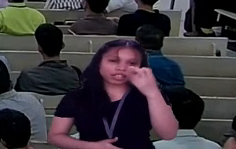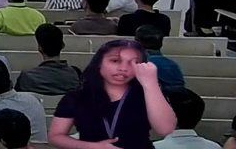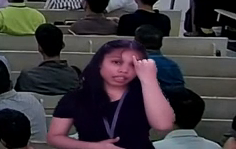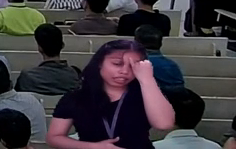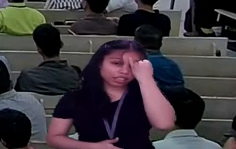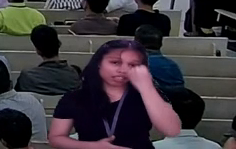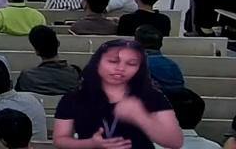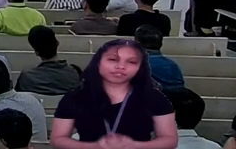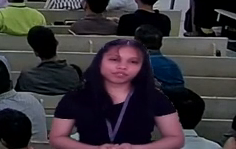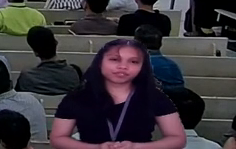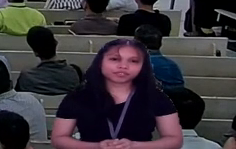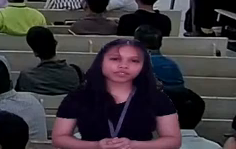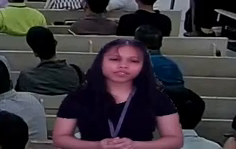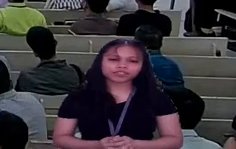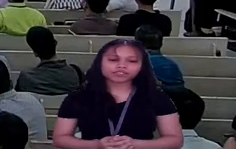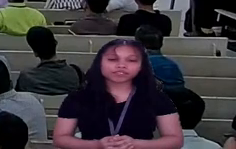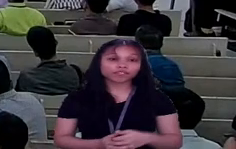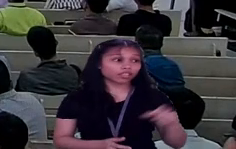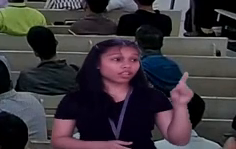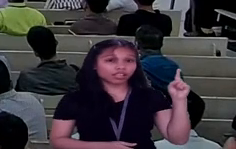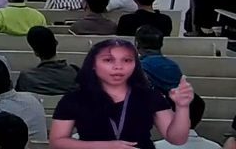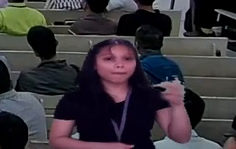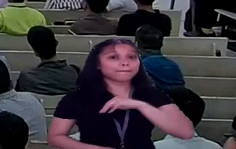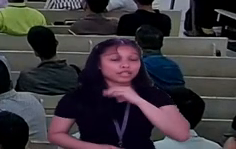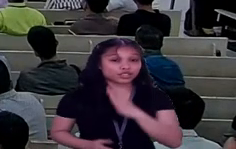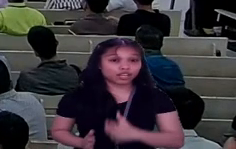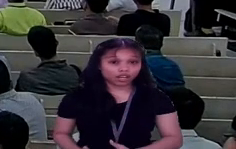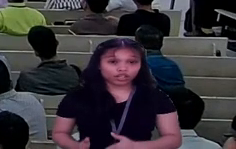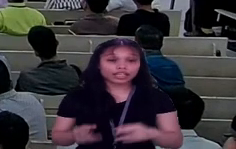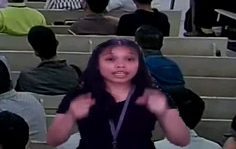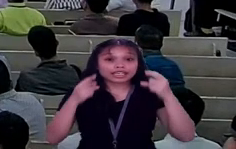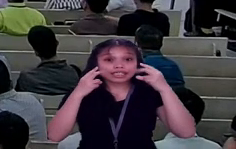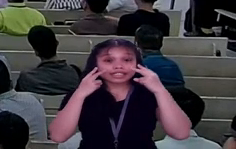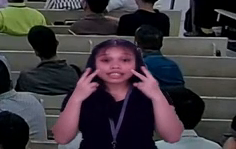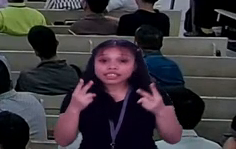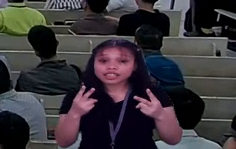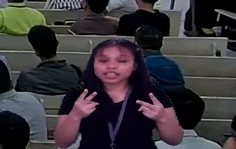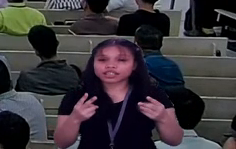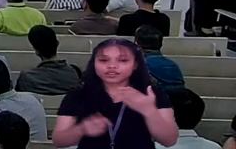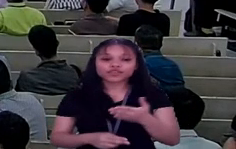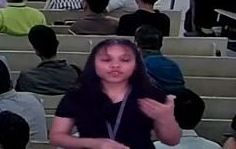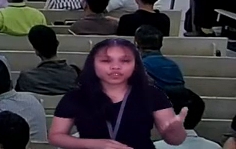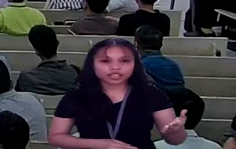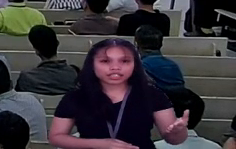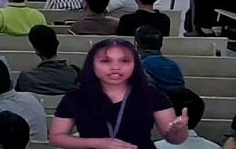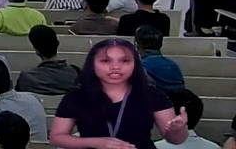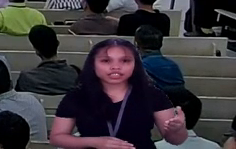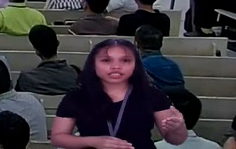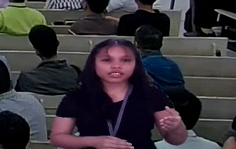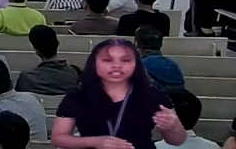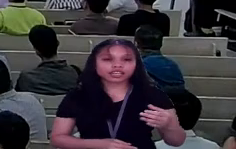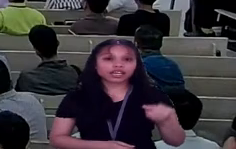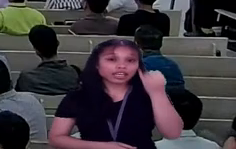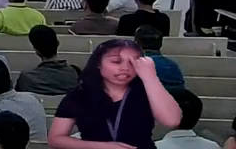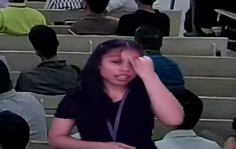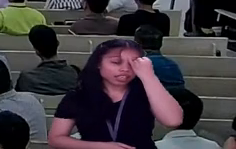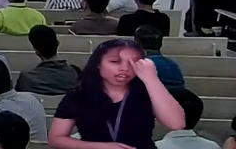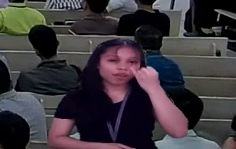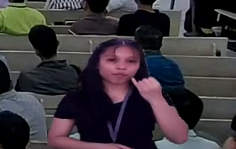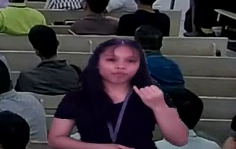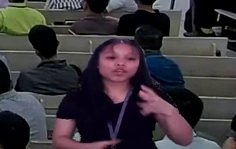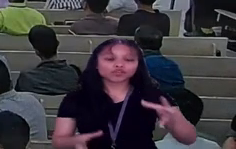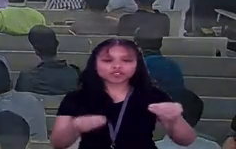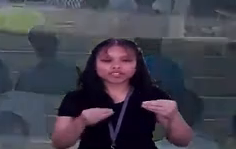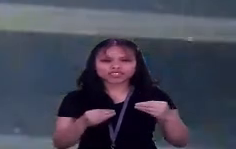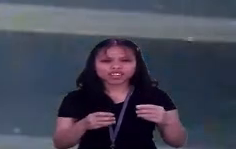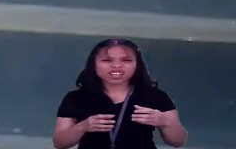After I see all the things in India, I received that great reminder. But what really